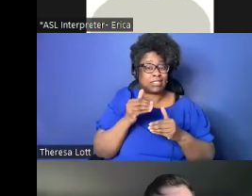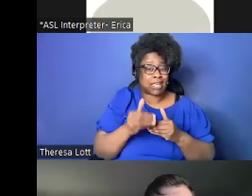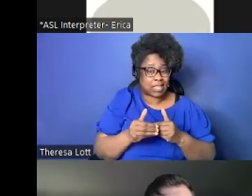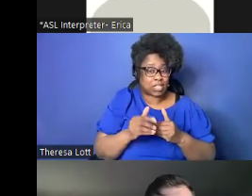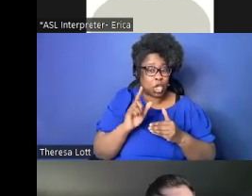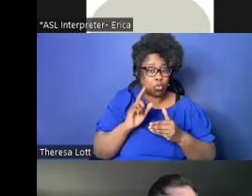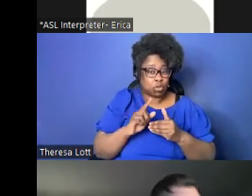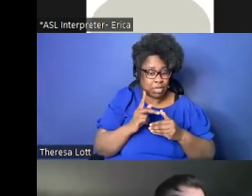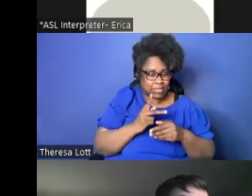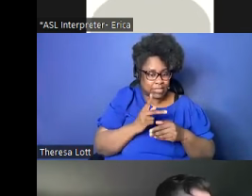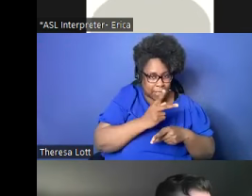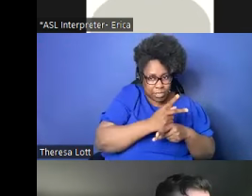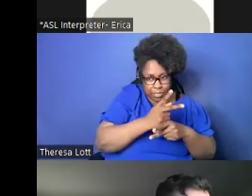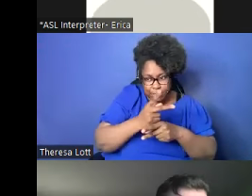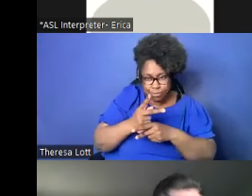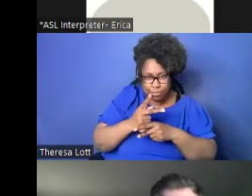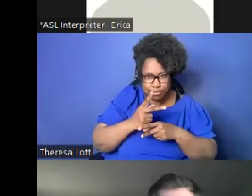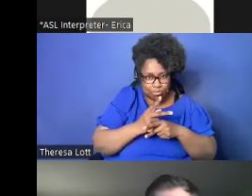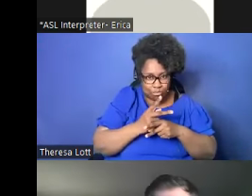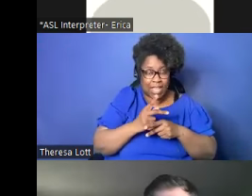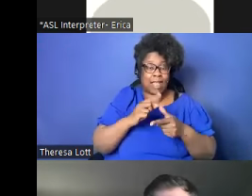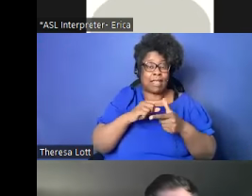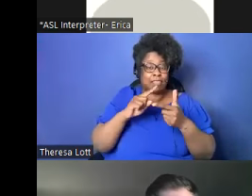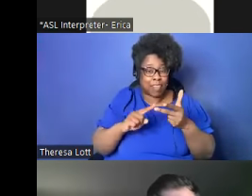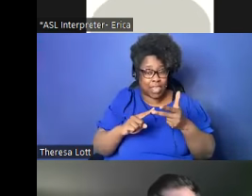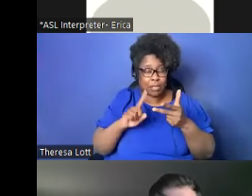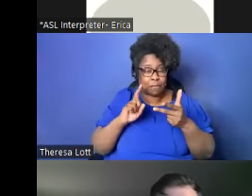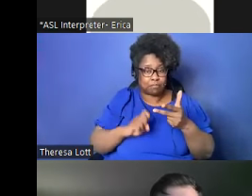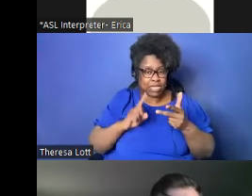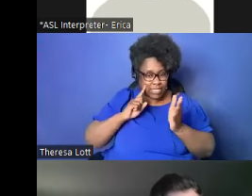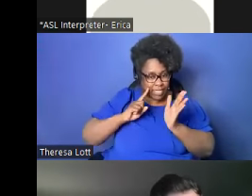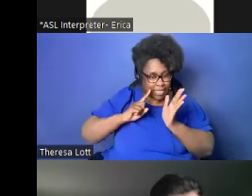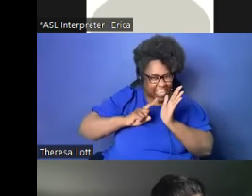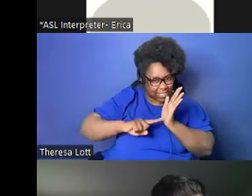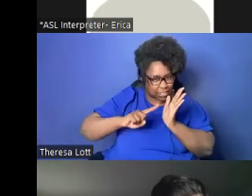inspection burden in essence.